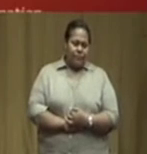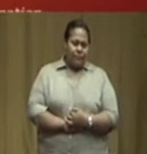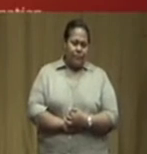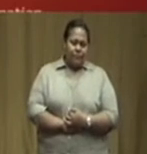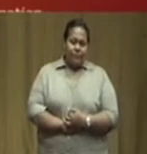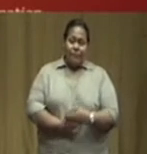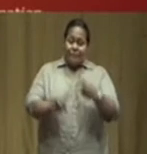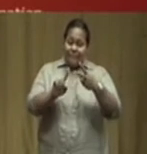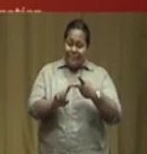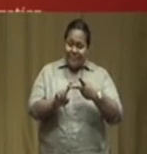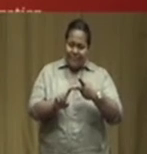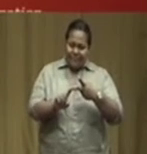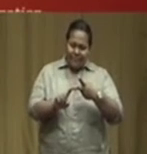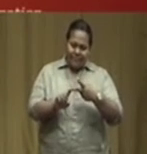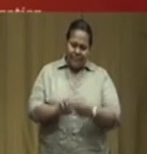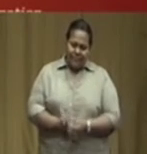Secondly,